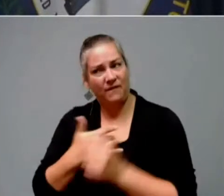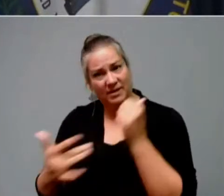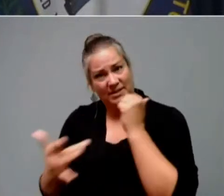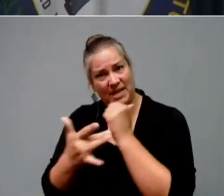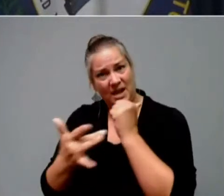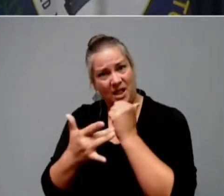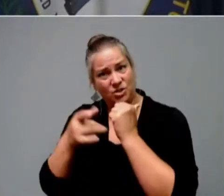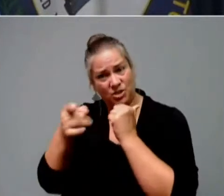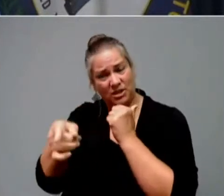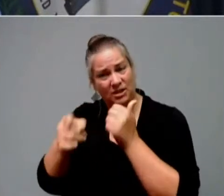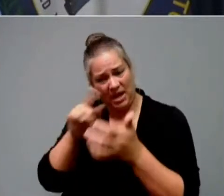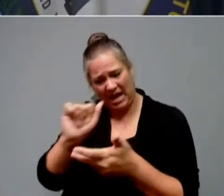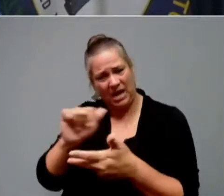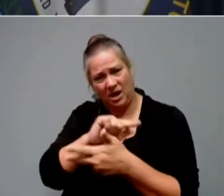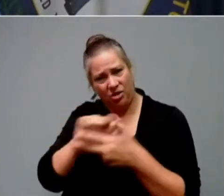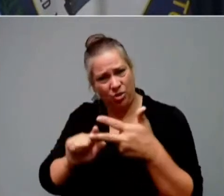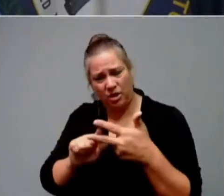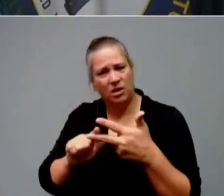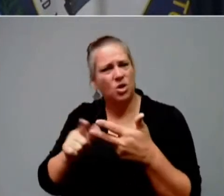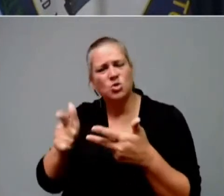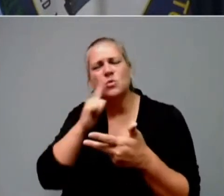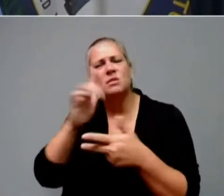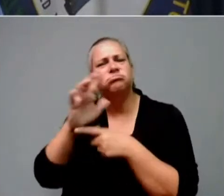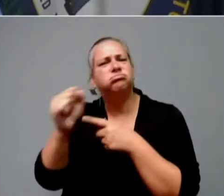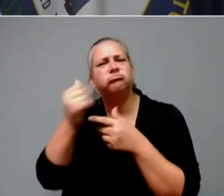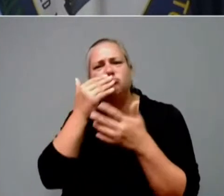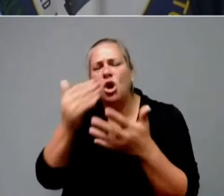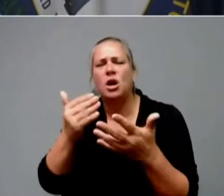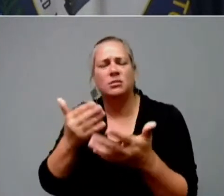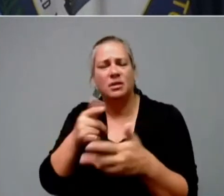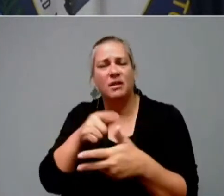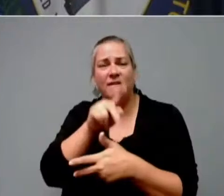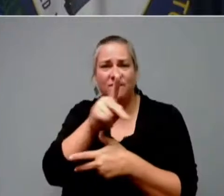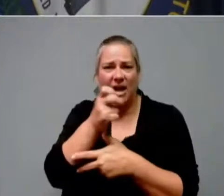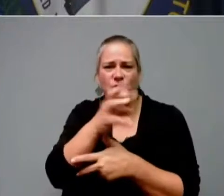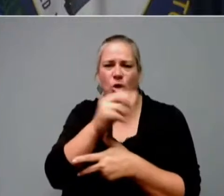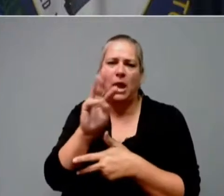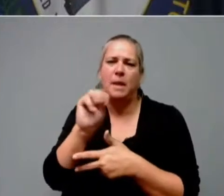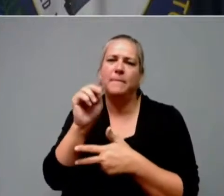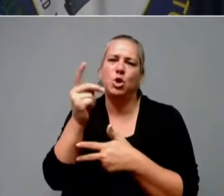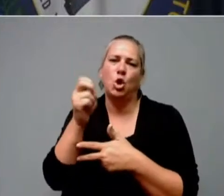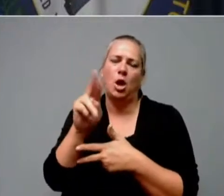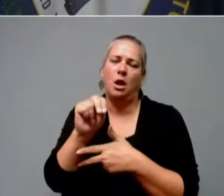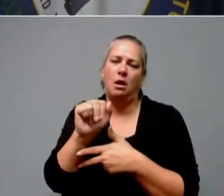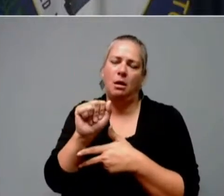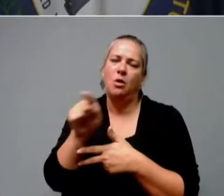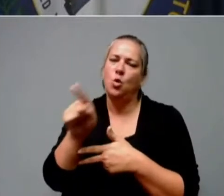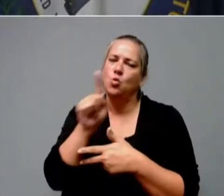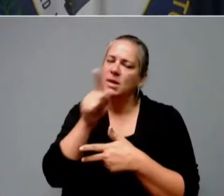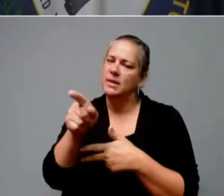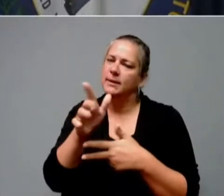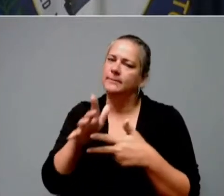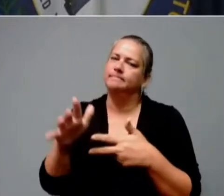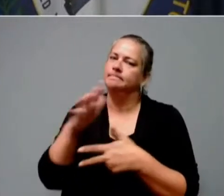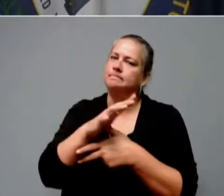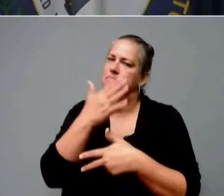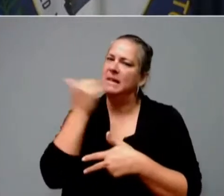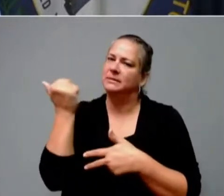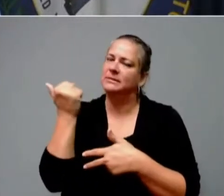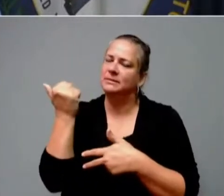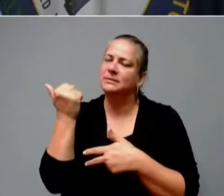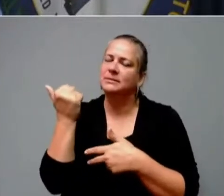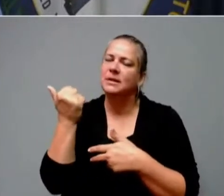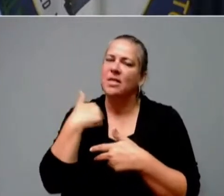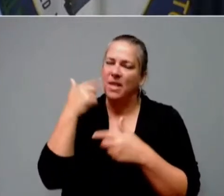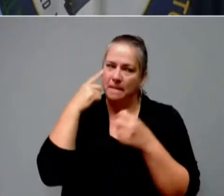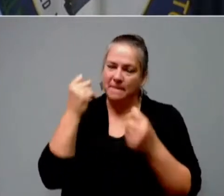3 vaccines are good, but the Pfizer and the Moderna, now that we have so much evidence, are particularly good, and those are the ones I think many of us who